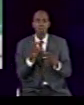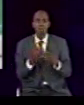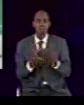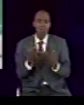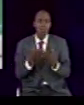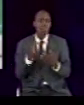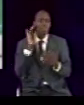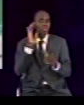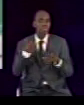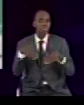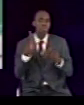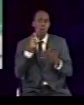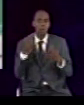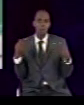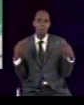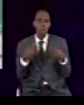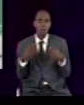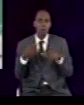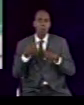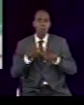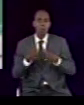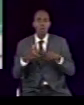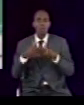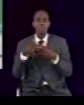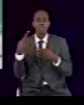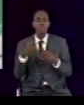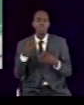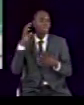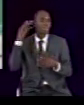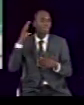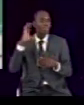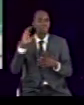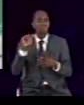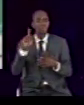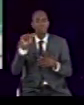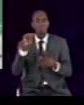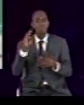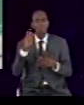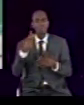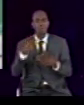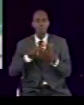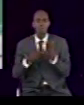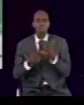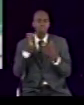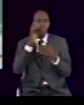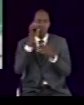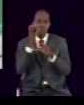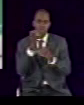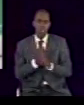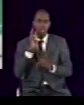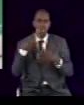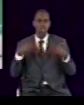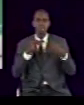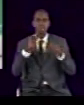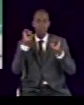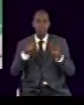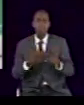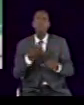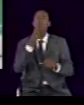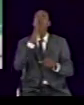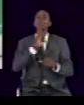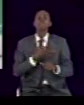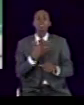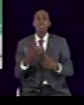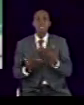painful. But after Calabar Crusade, I got my healing. I can swallow spit freely. I don't feel any pain. There's